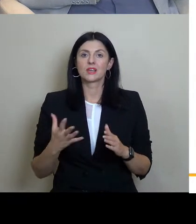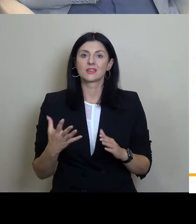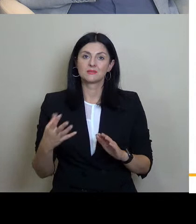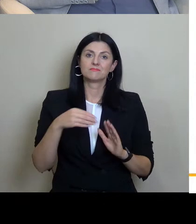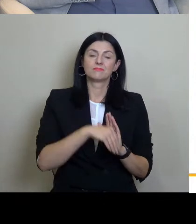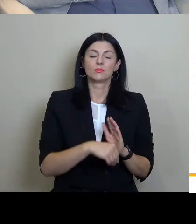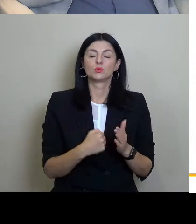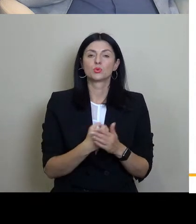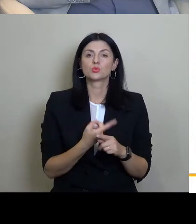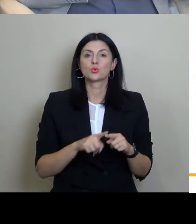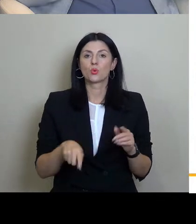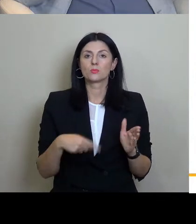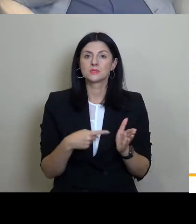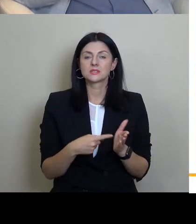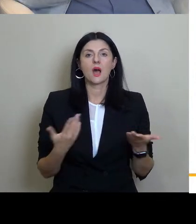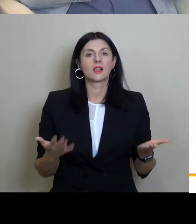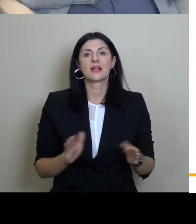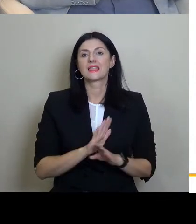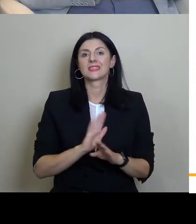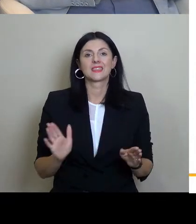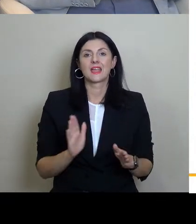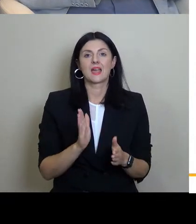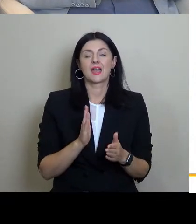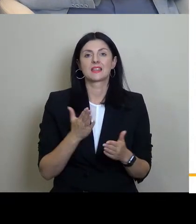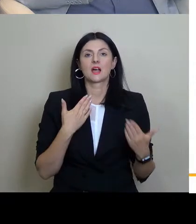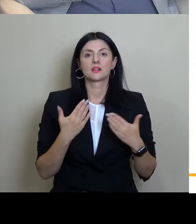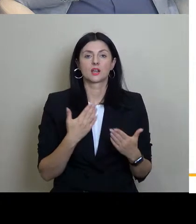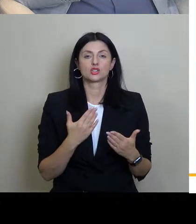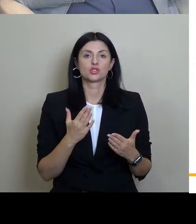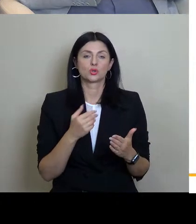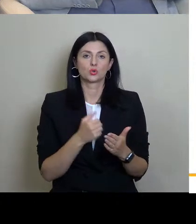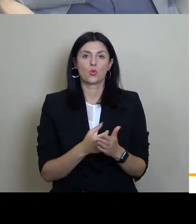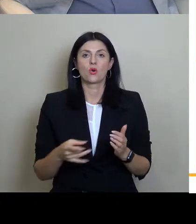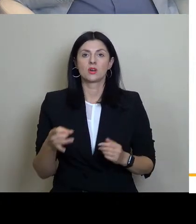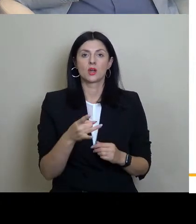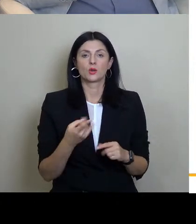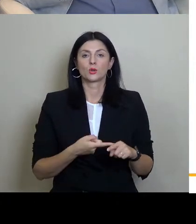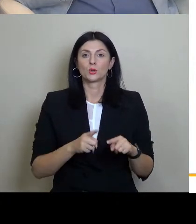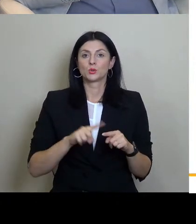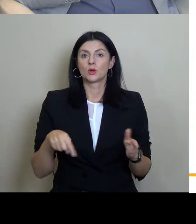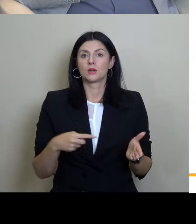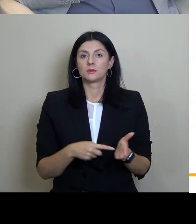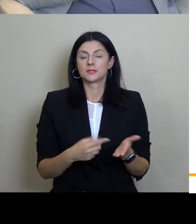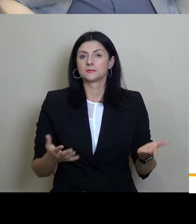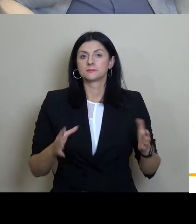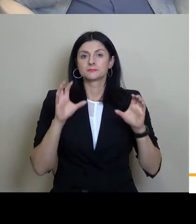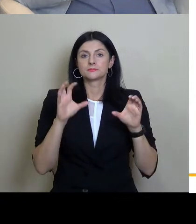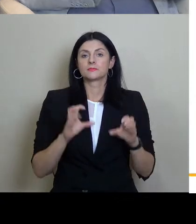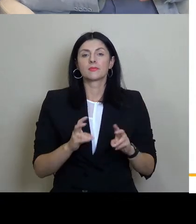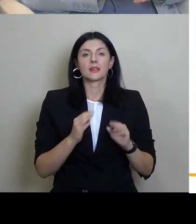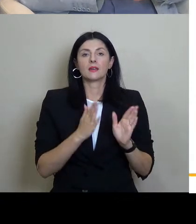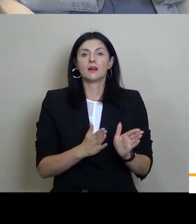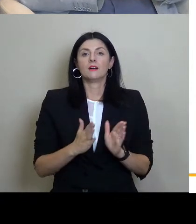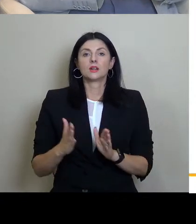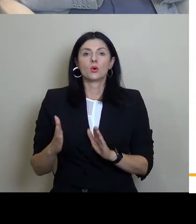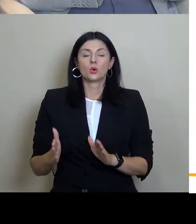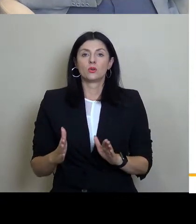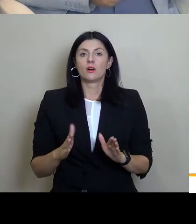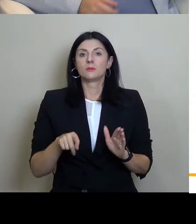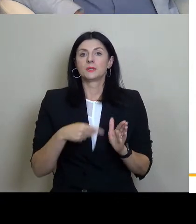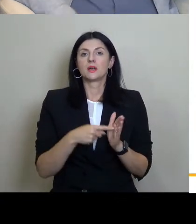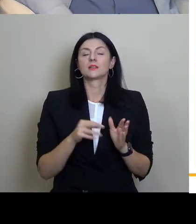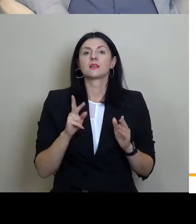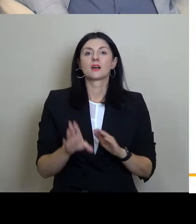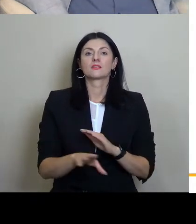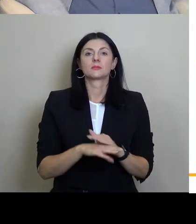to this city, but they are not members of the rayon of this city. So the law does not address this issue, how they are